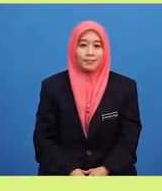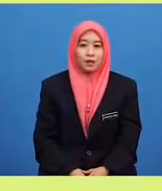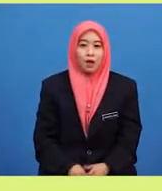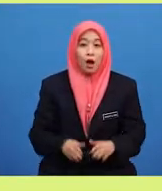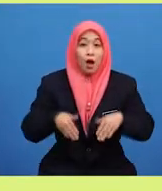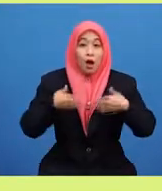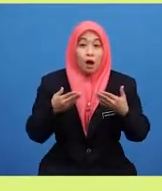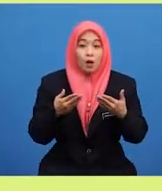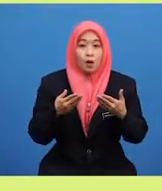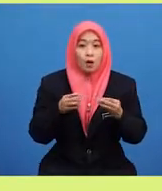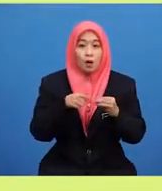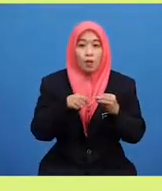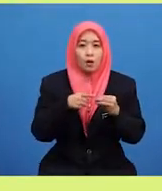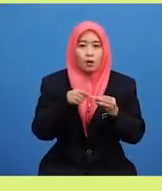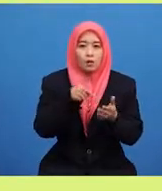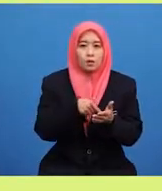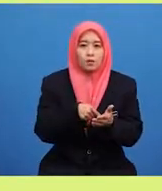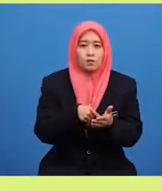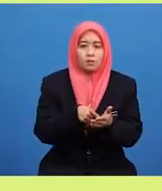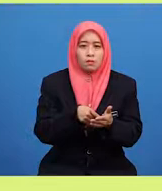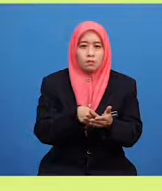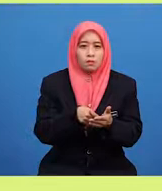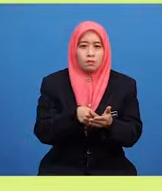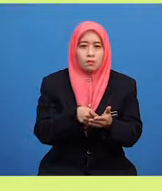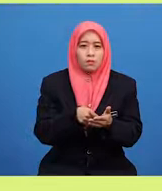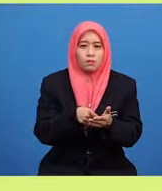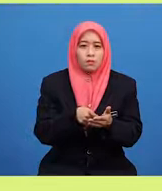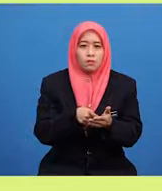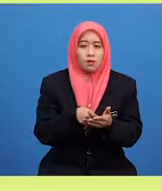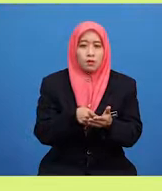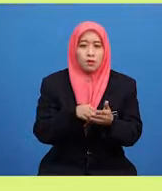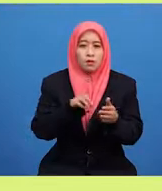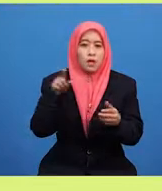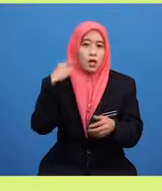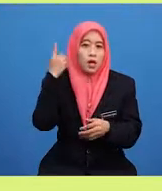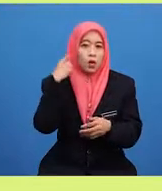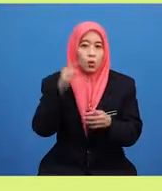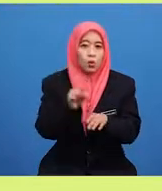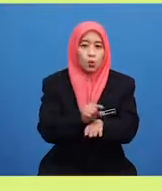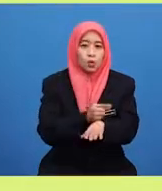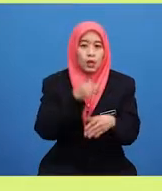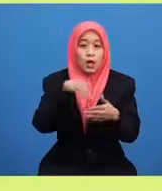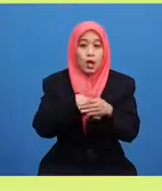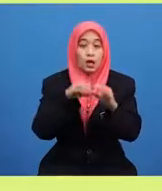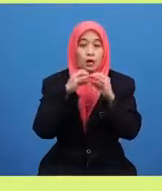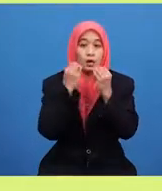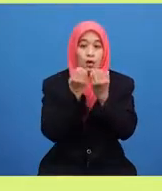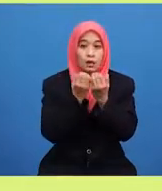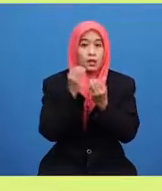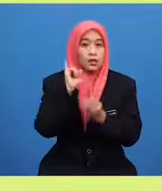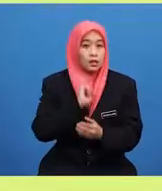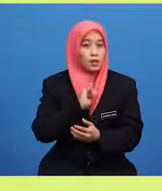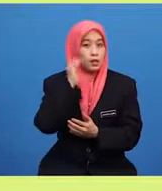How about this one? You use this all the time in your classroom. I'm sure you know this